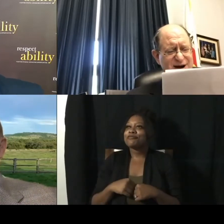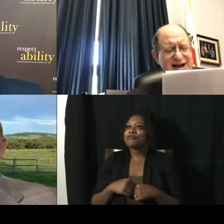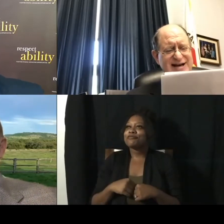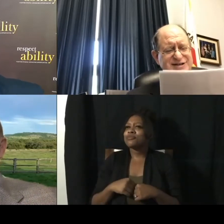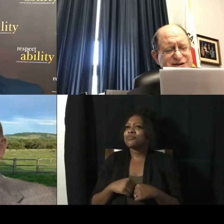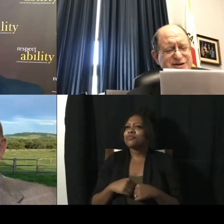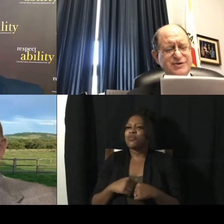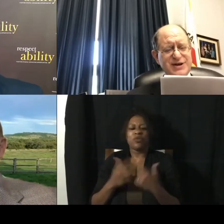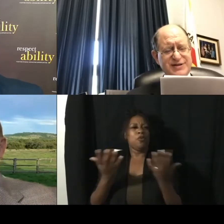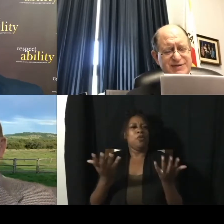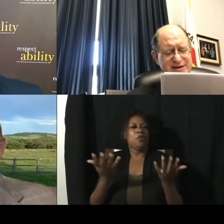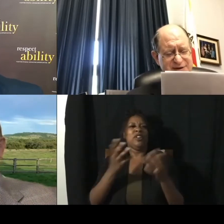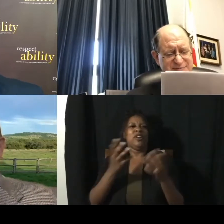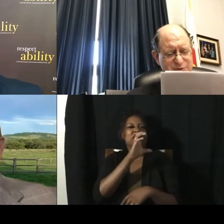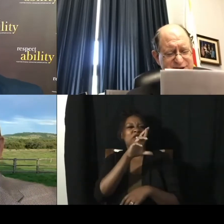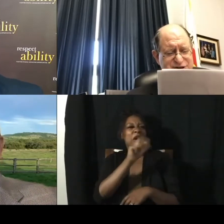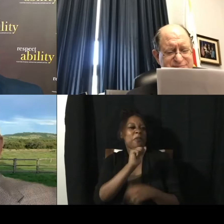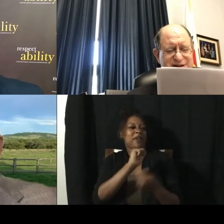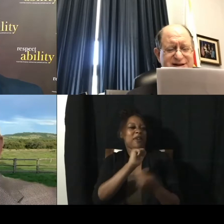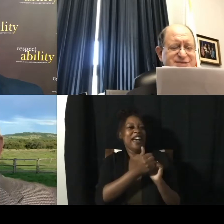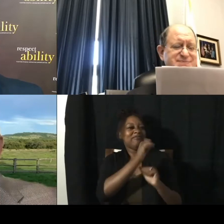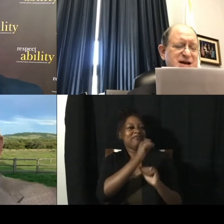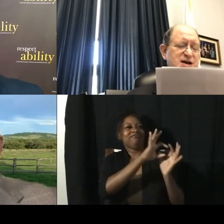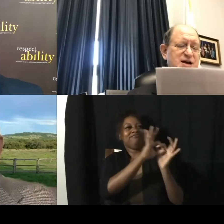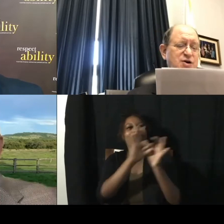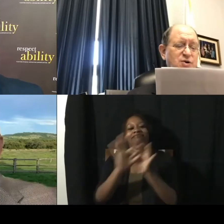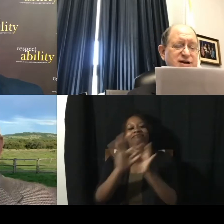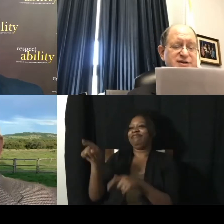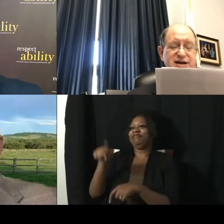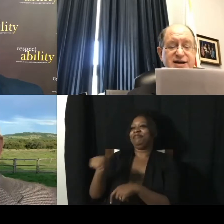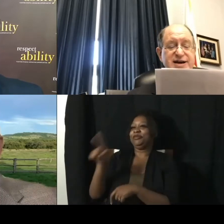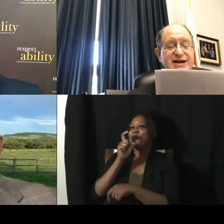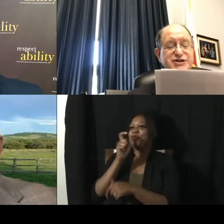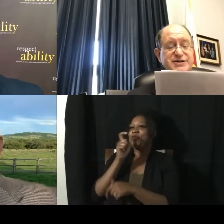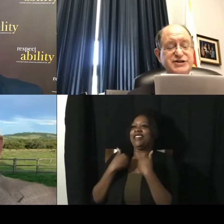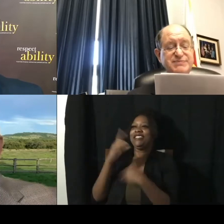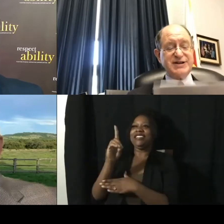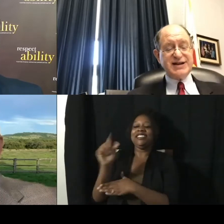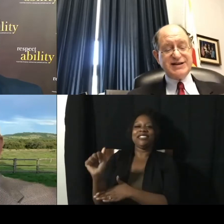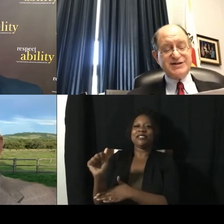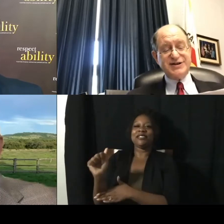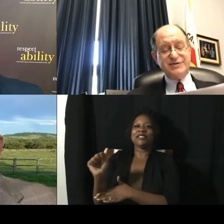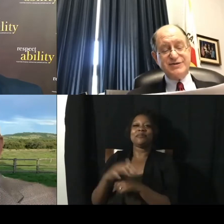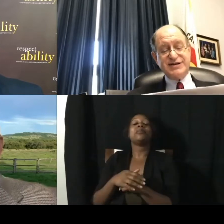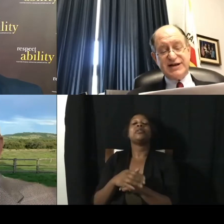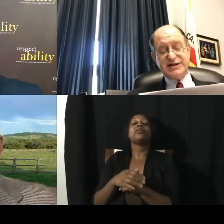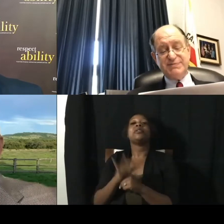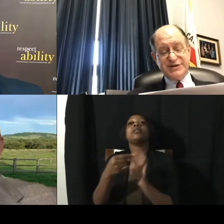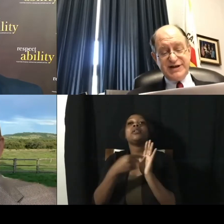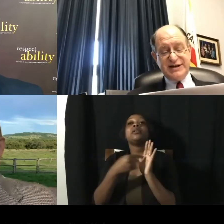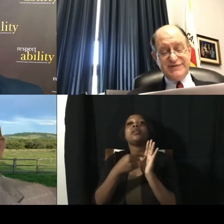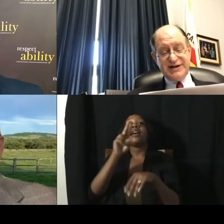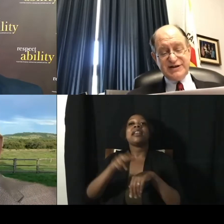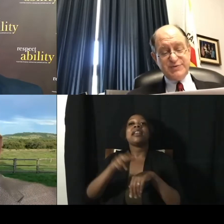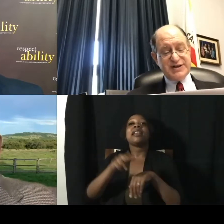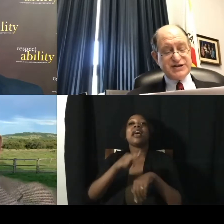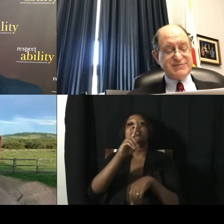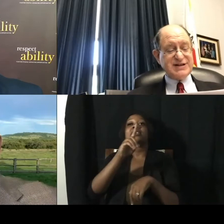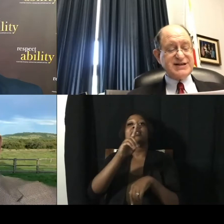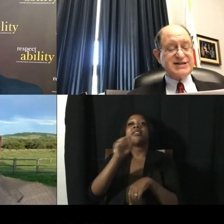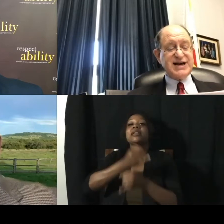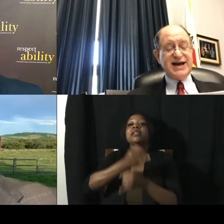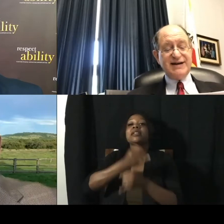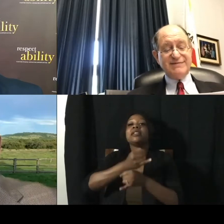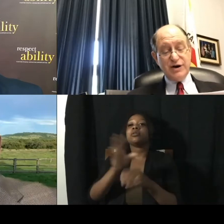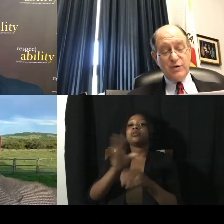CRA has to do with people with disabilities. According to the National Disability Institute, 60% of adults with